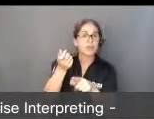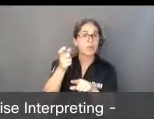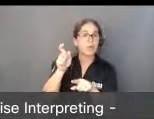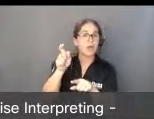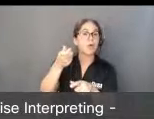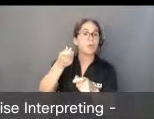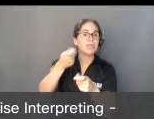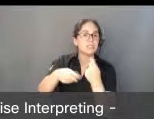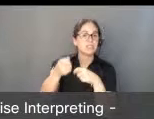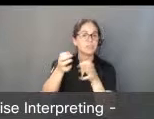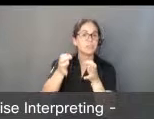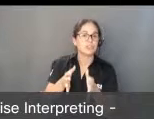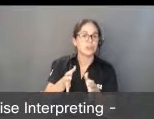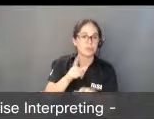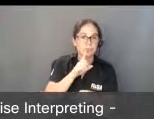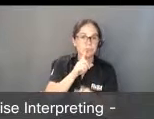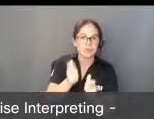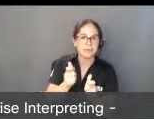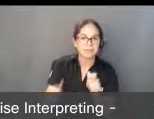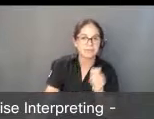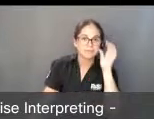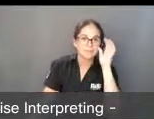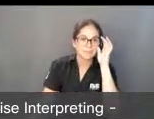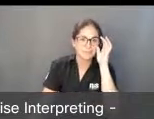that was one of the promises we made. We need to switch interpreters really quick. Oh, okay.